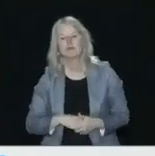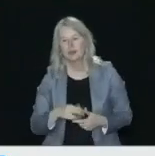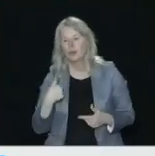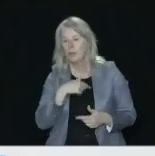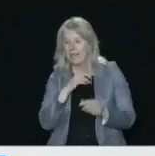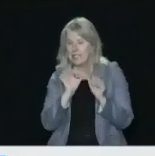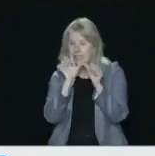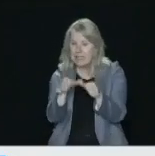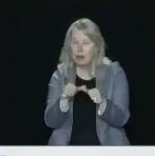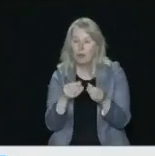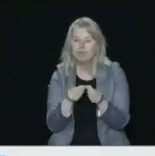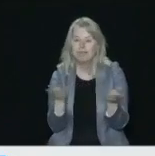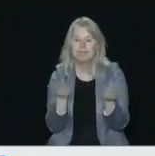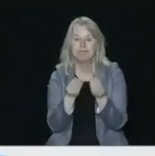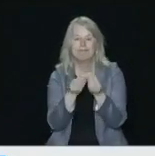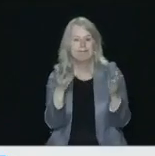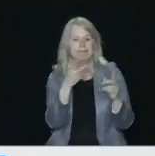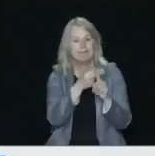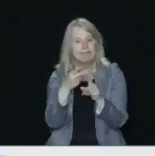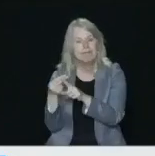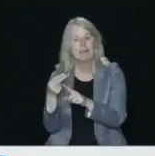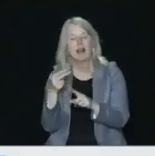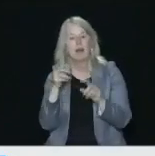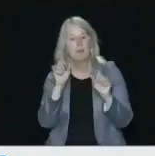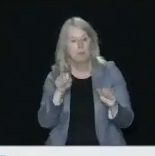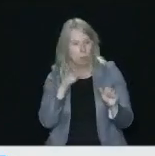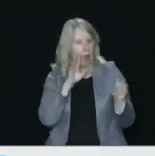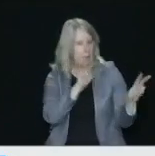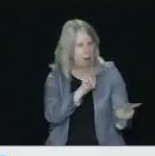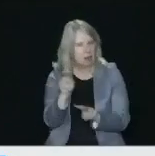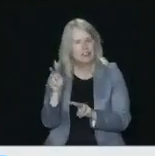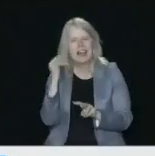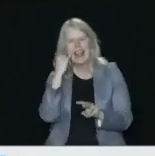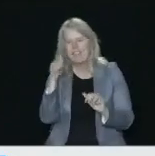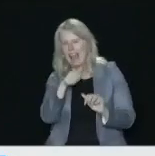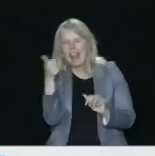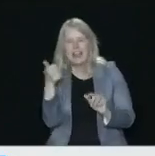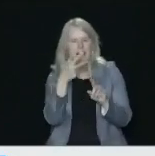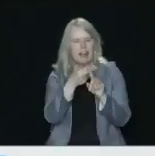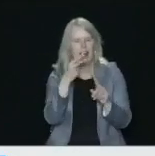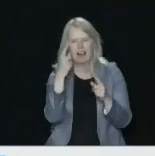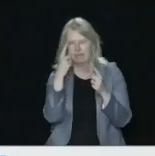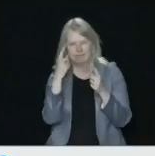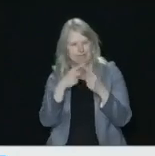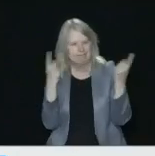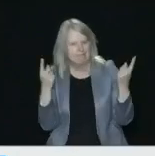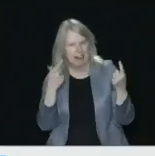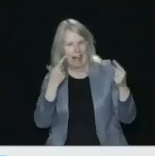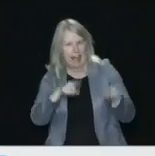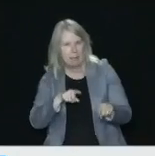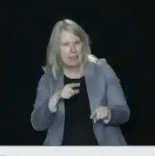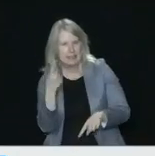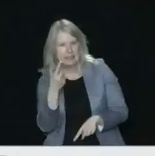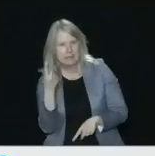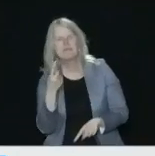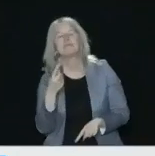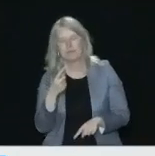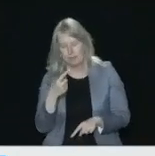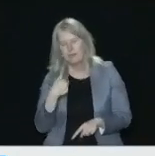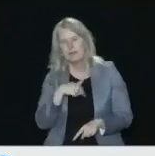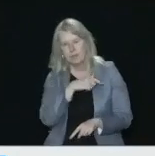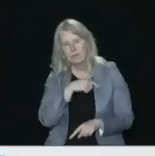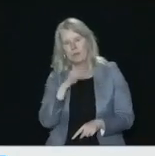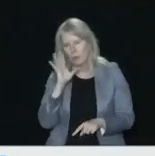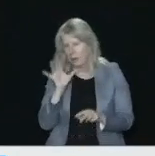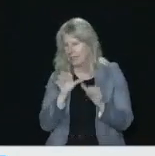testing program. We need to not let that slip. We need to actually enhance that. And